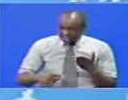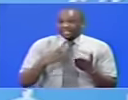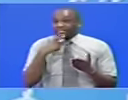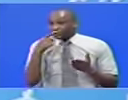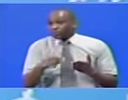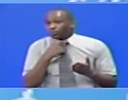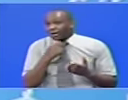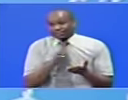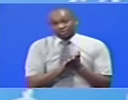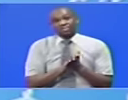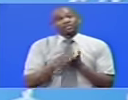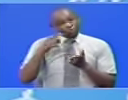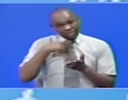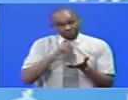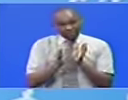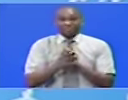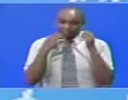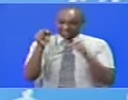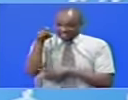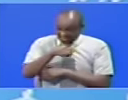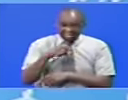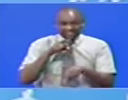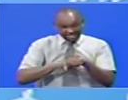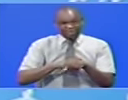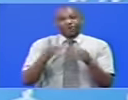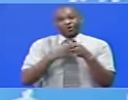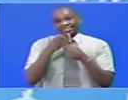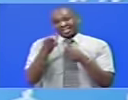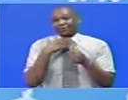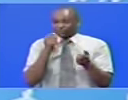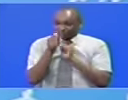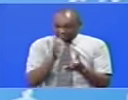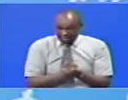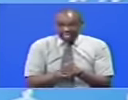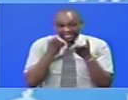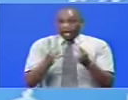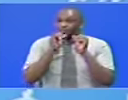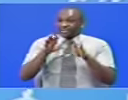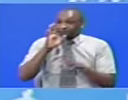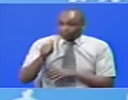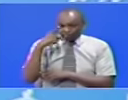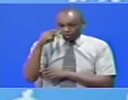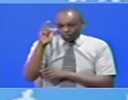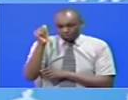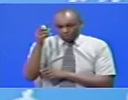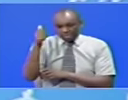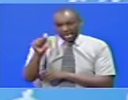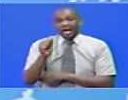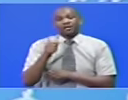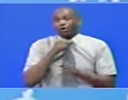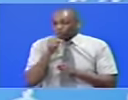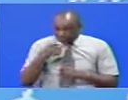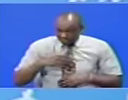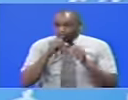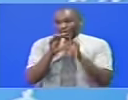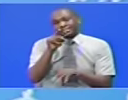intention to vie for the presidential seat come August the 8th this year, has now received the blessings of Kuria elders. Mongare was crowned